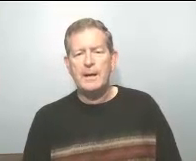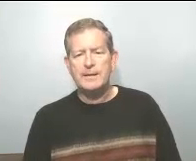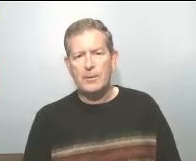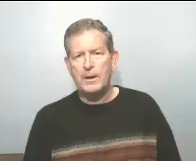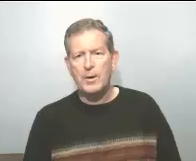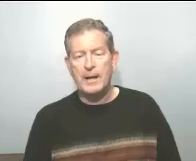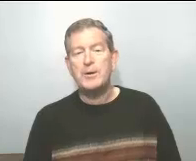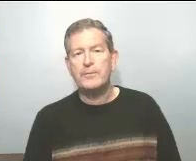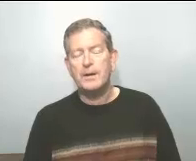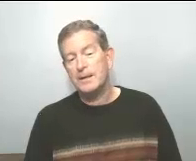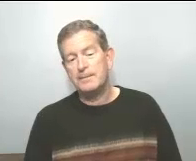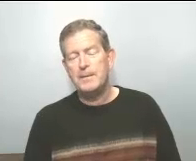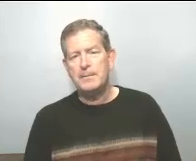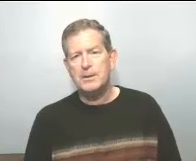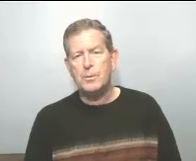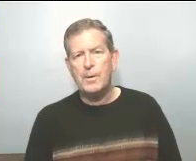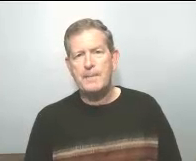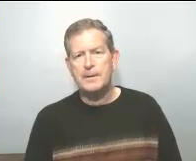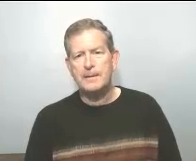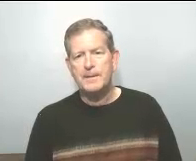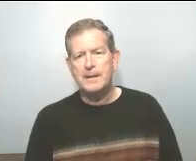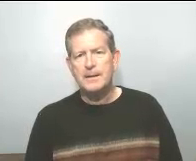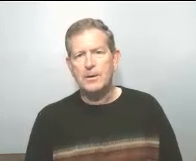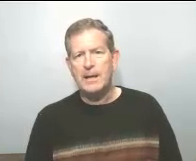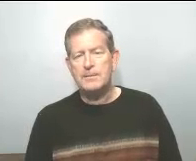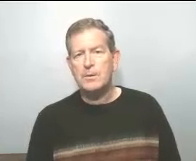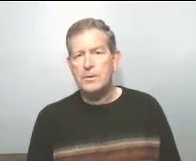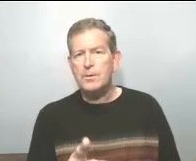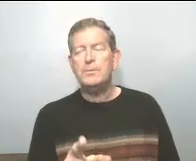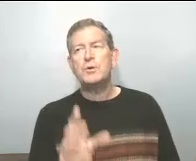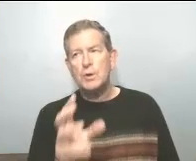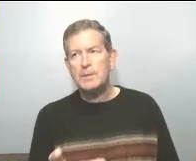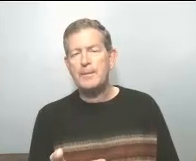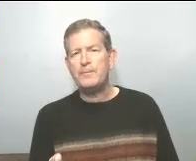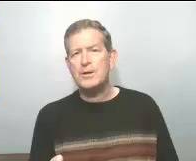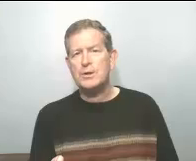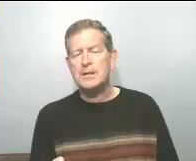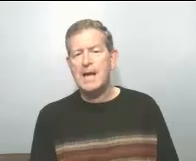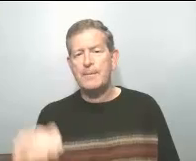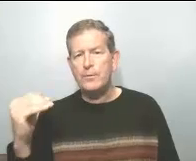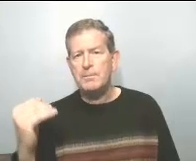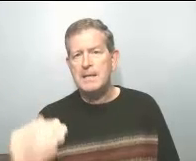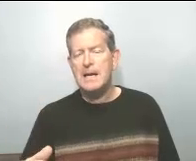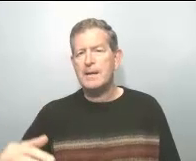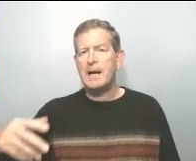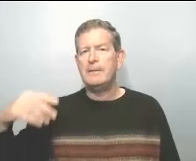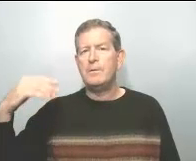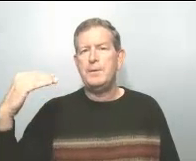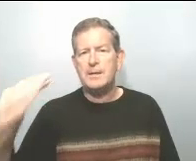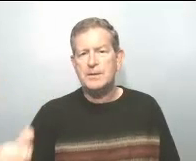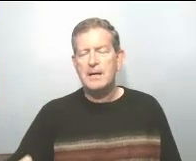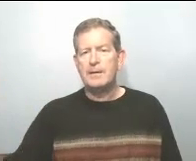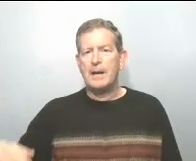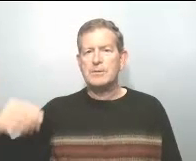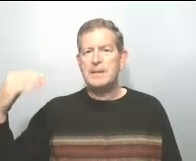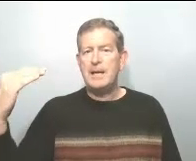you as I went along. I could have done it much more rapidly. Okay, so you should be able to finish in time if you can maintain the kind of a